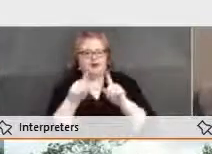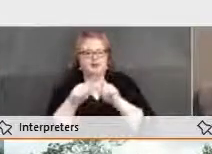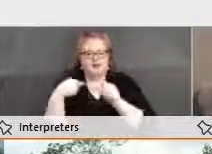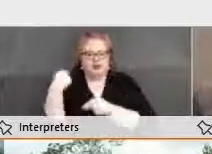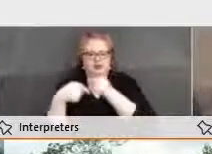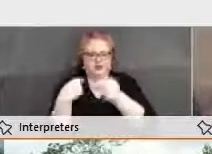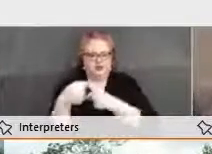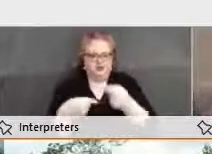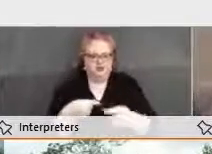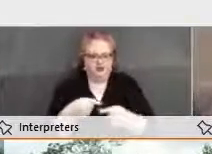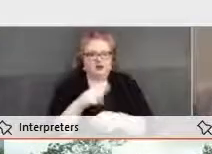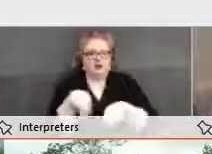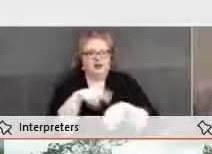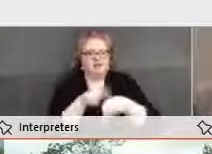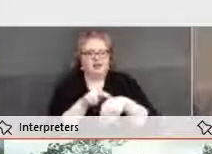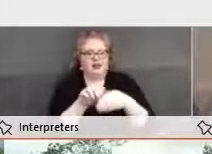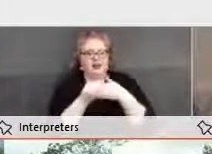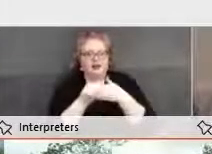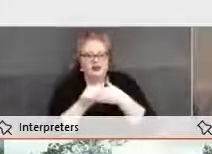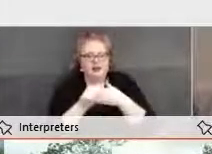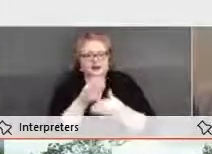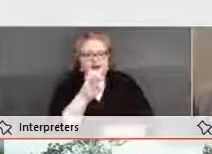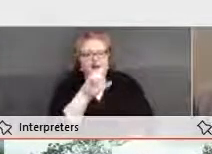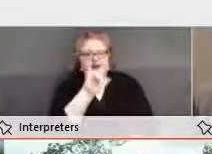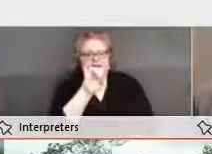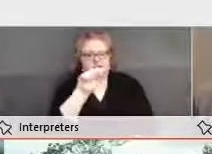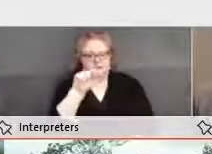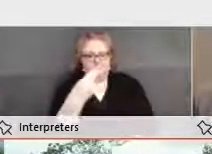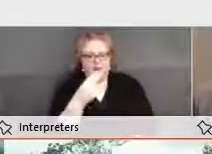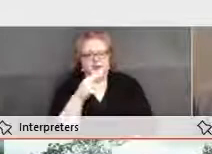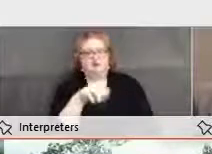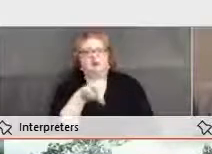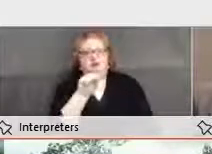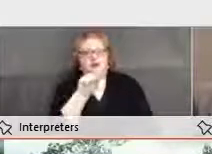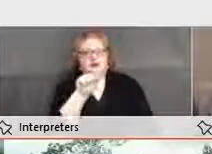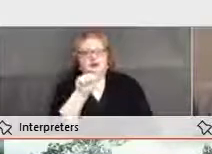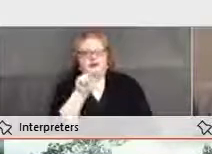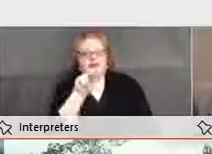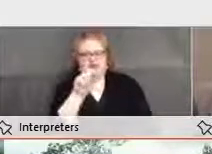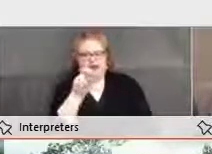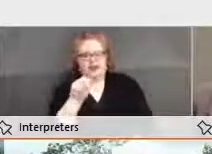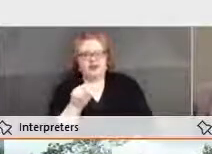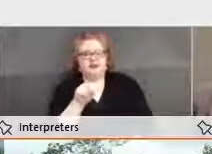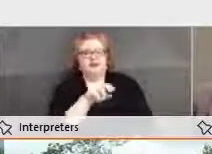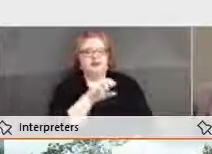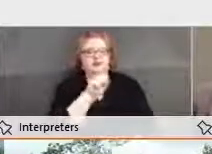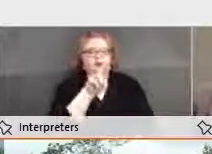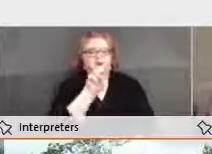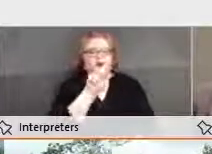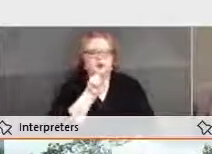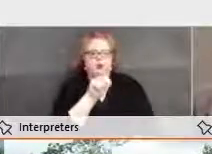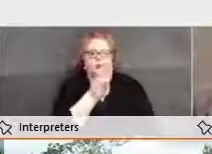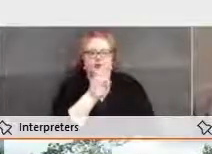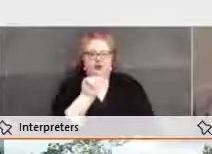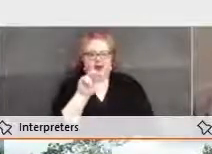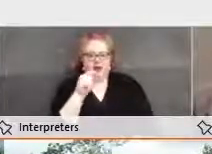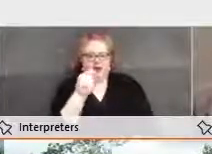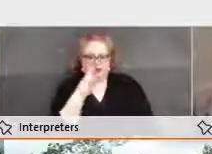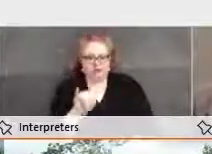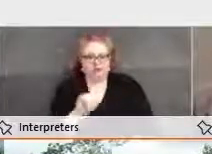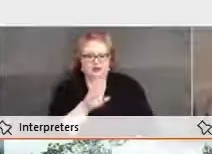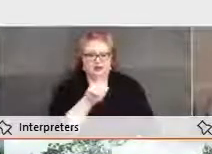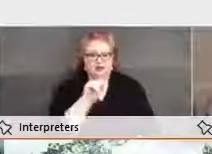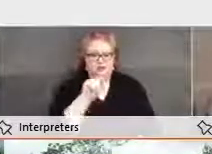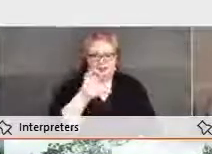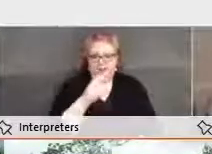national leaders, Elizabeth Cady Stanton, Susan B. Anthony, Sojourner Truth, Harriet Stanton Blatch, Alice Paul, and Ida B.